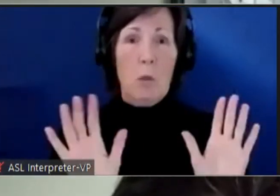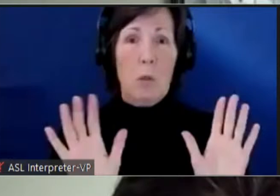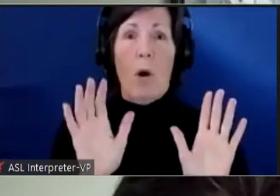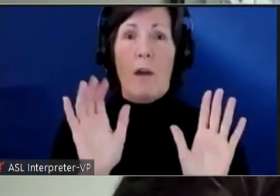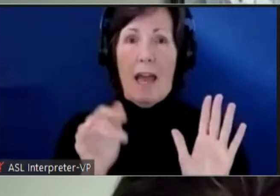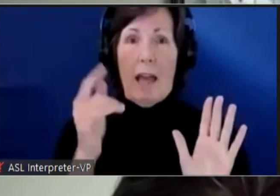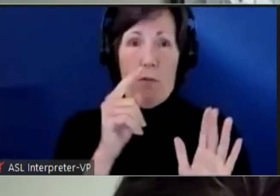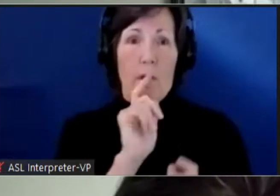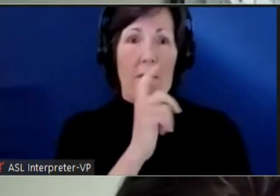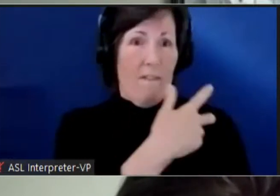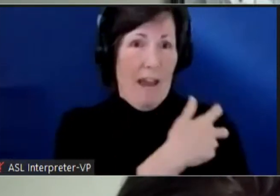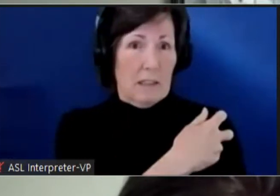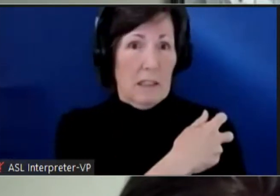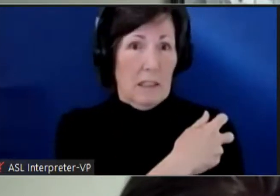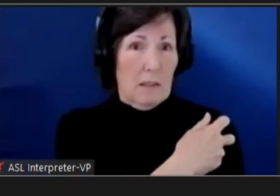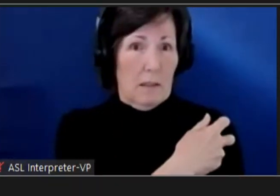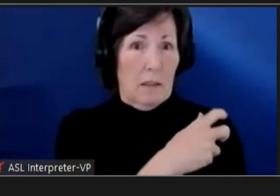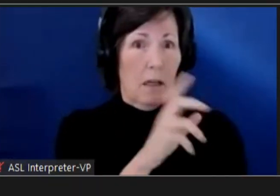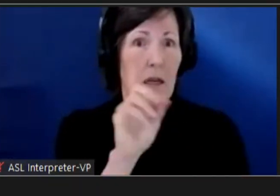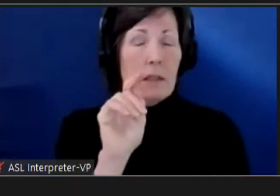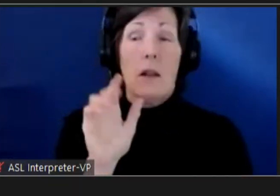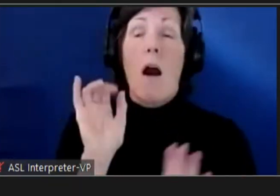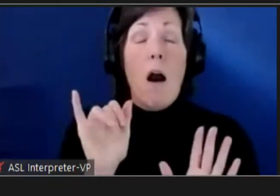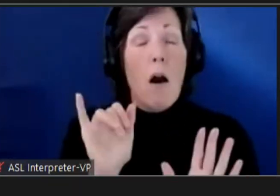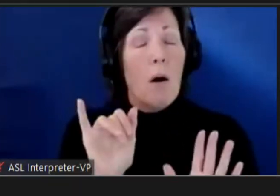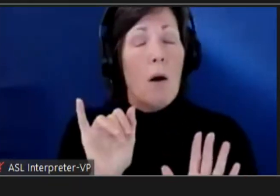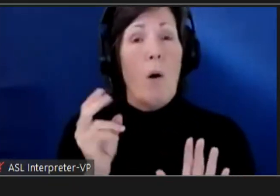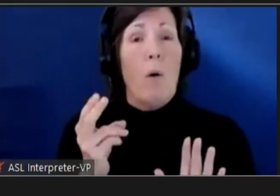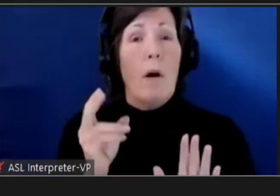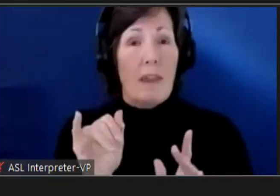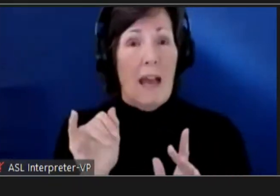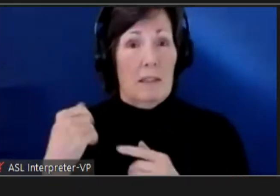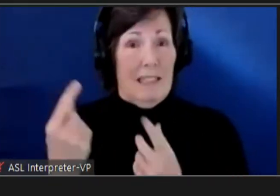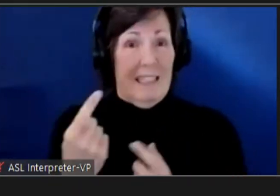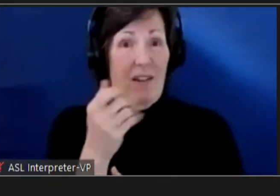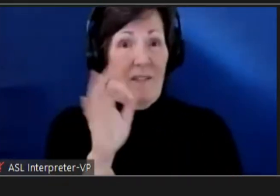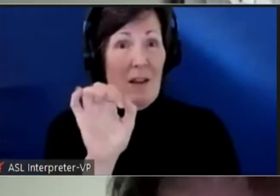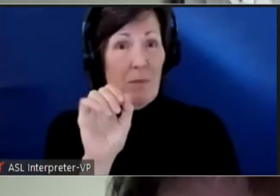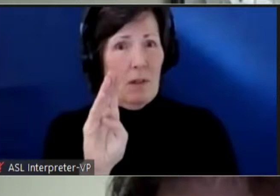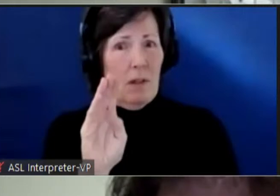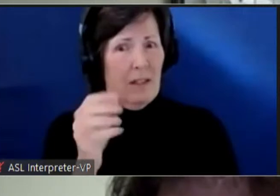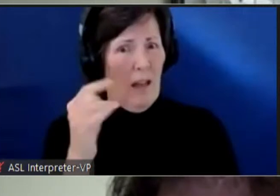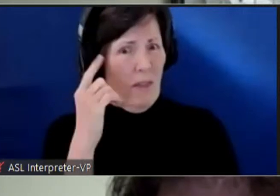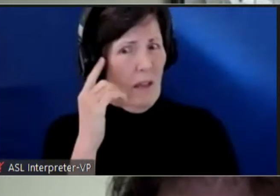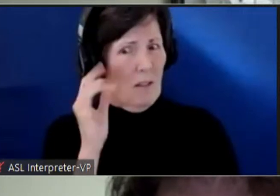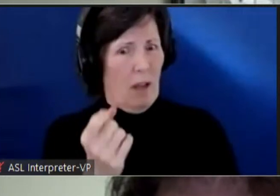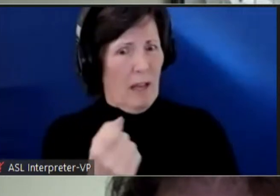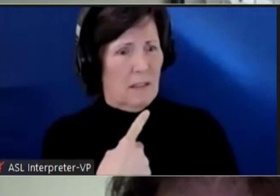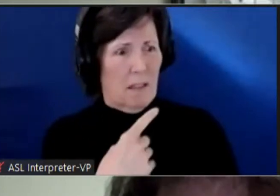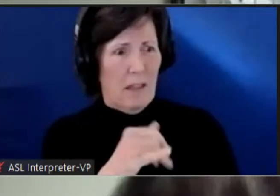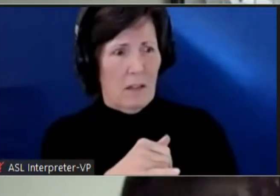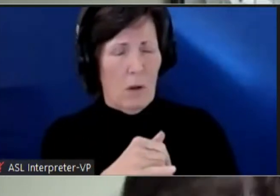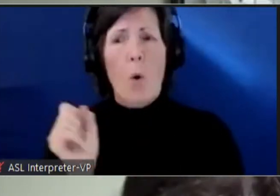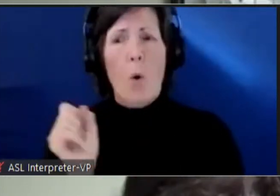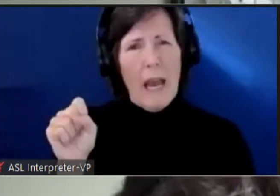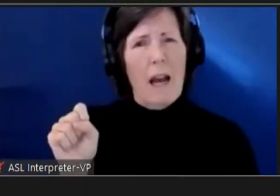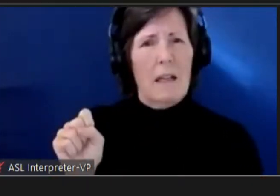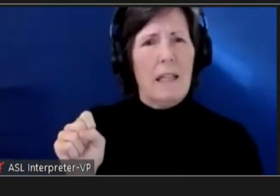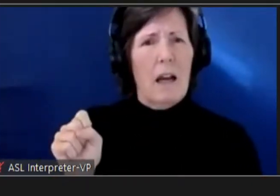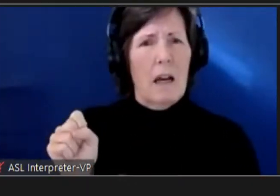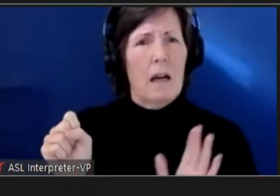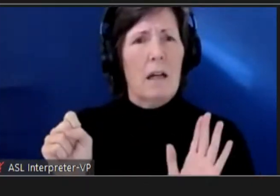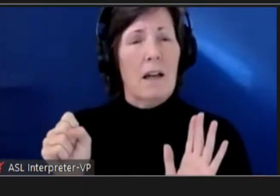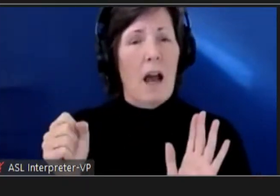vaccine data. Oh, And for as of February 18th. I thought that's what you were asking. oh yeah, yeah. I was